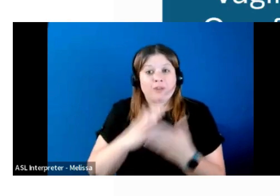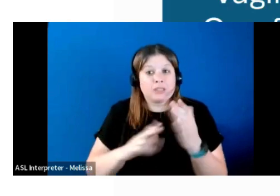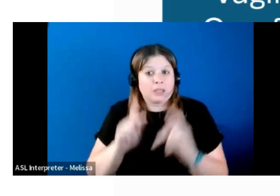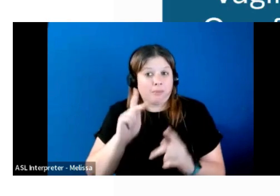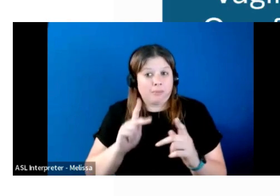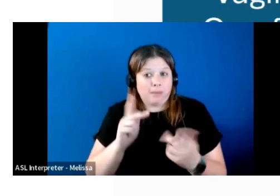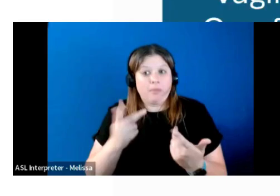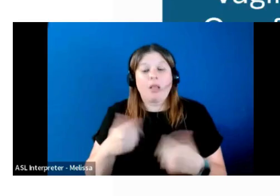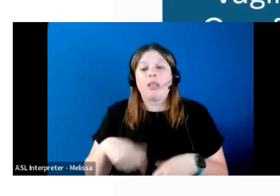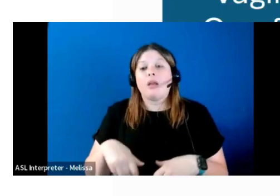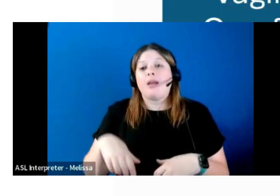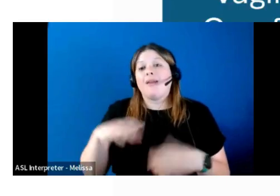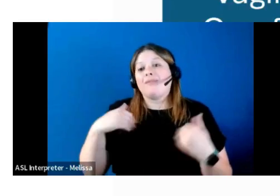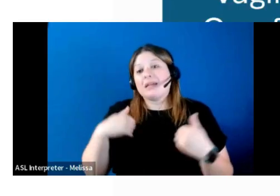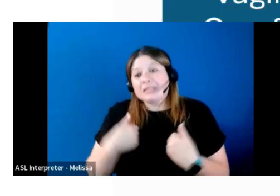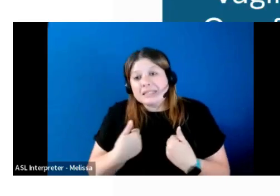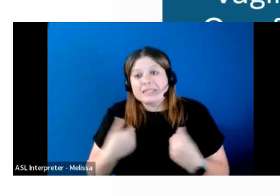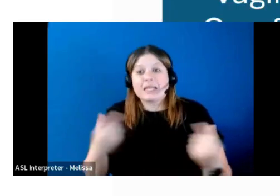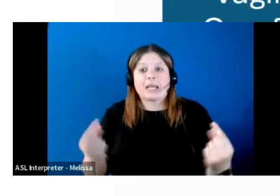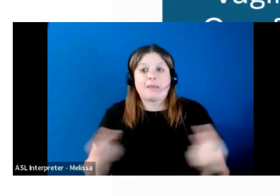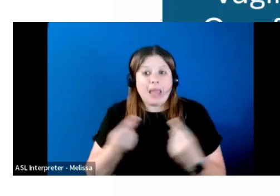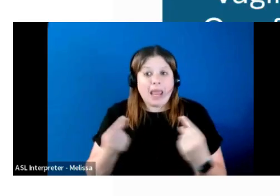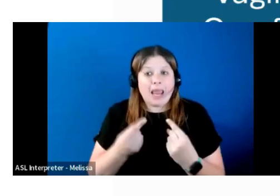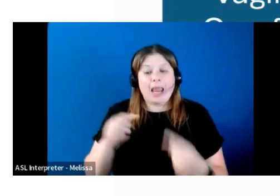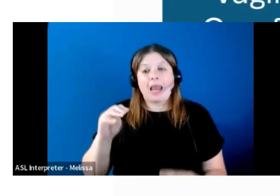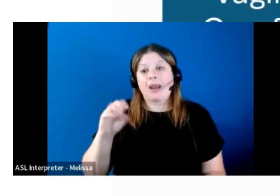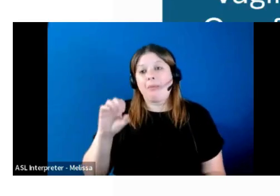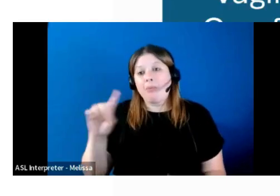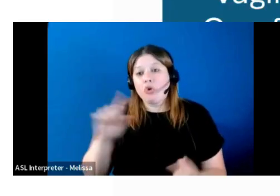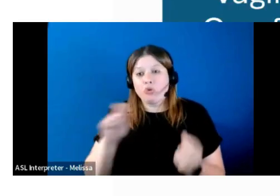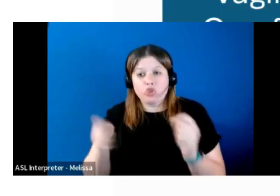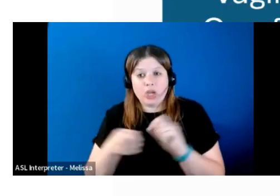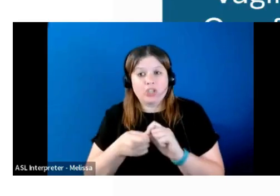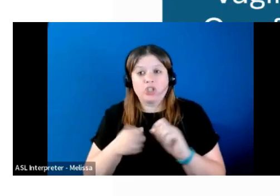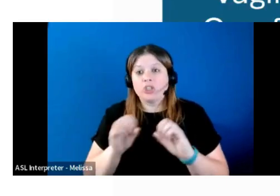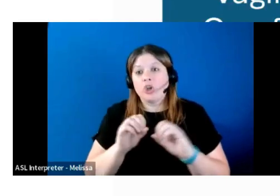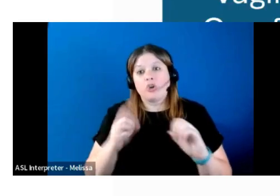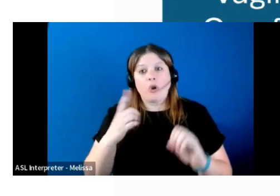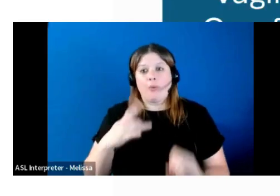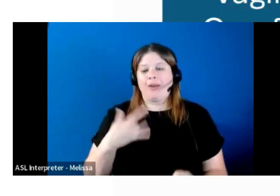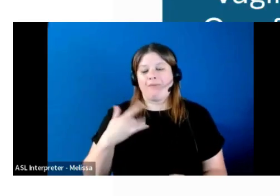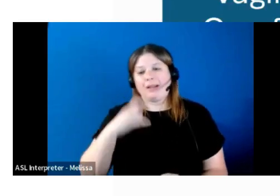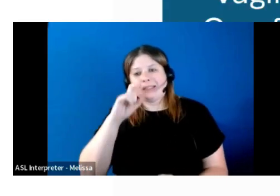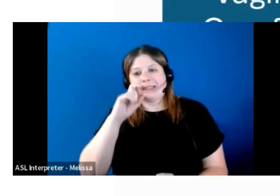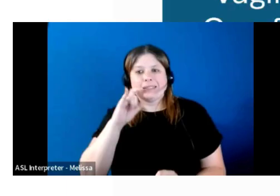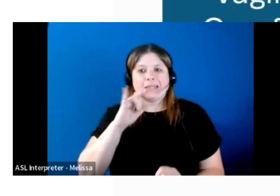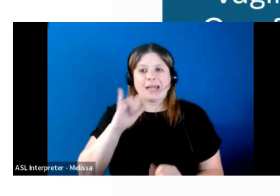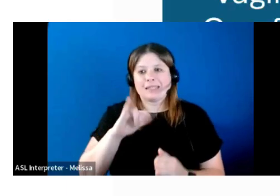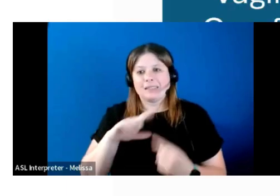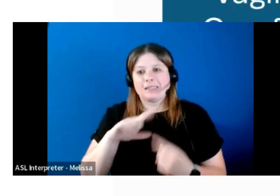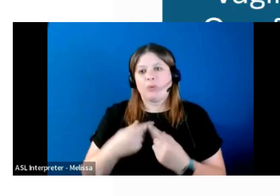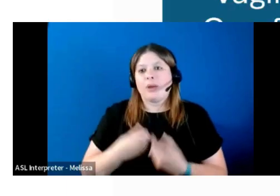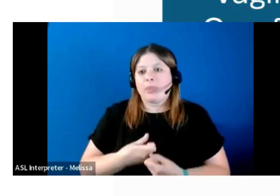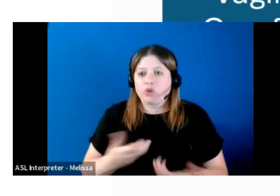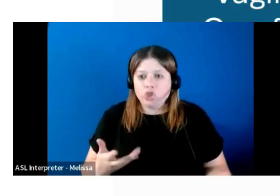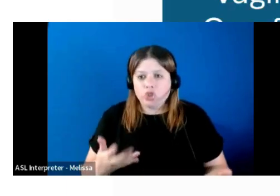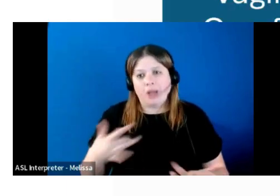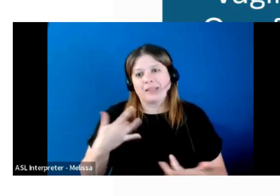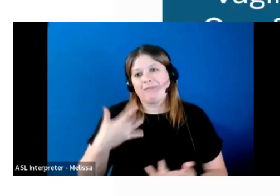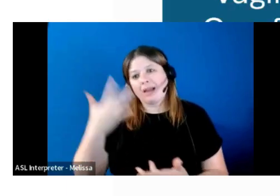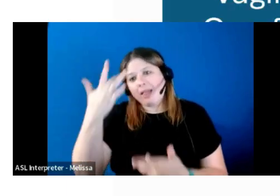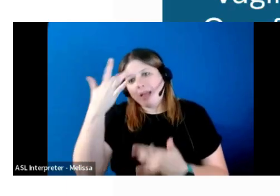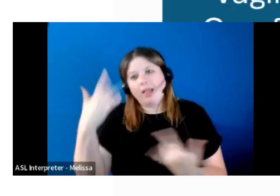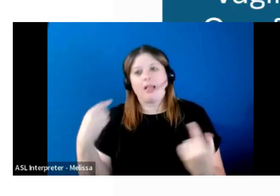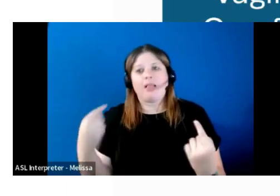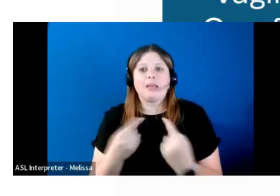and fatigue, pain, and mood changes. Well, no one feels sexy when they feel exhausted and ill, in